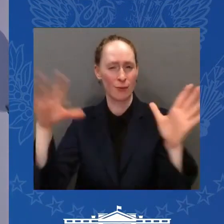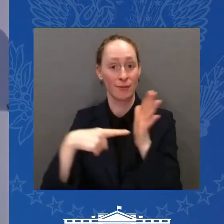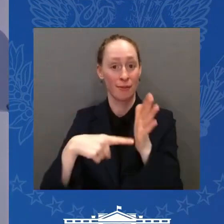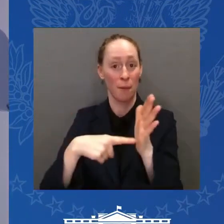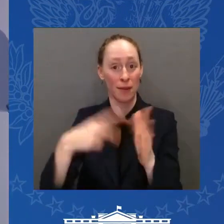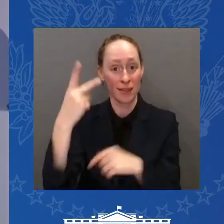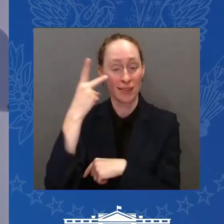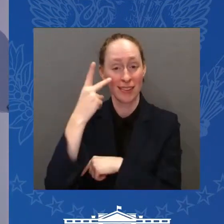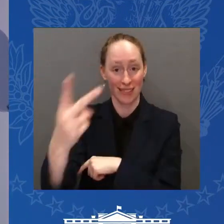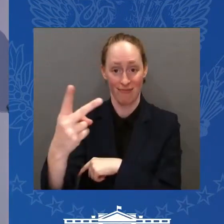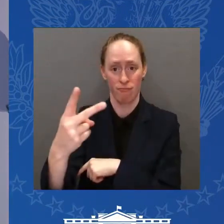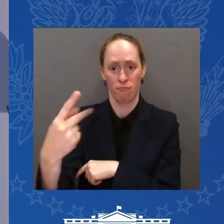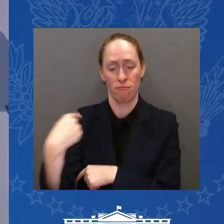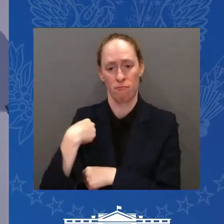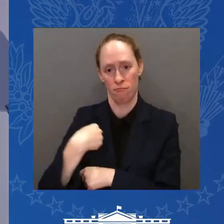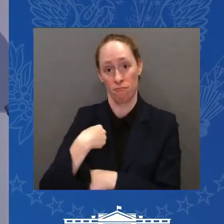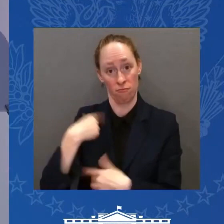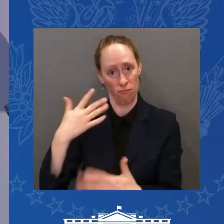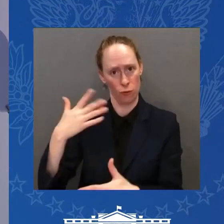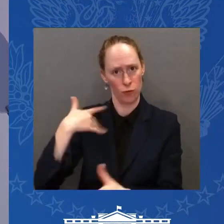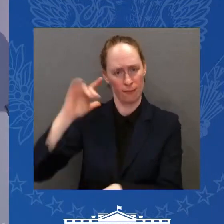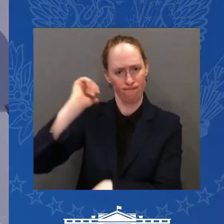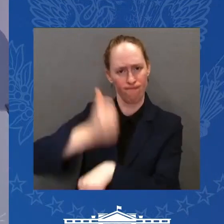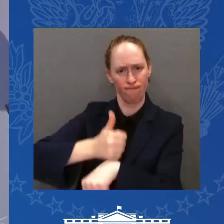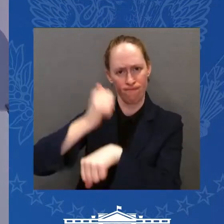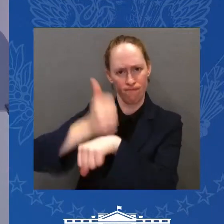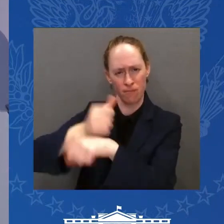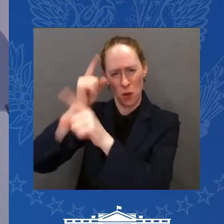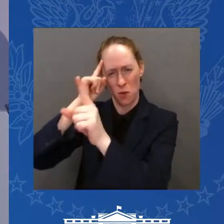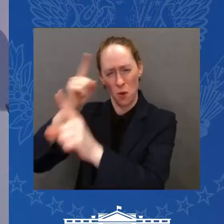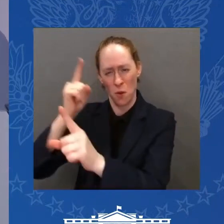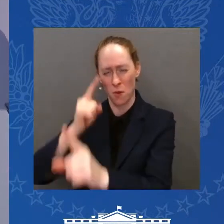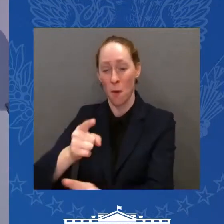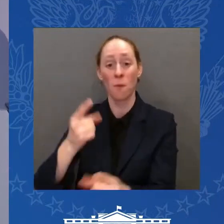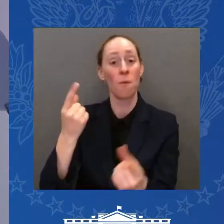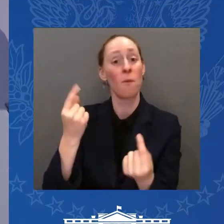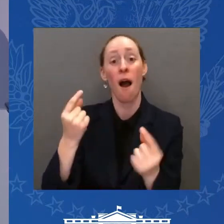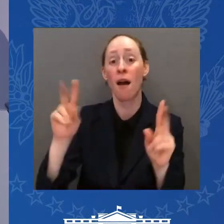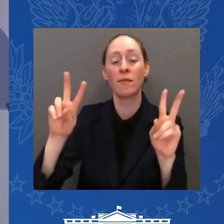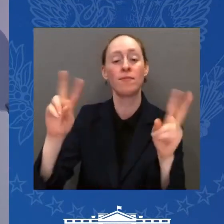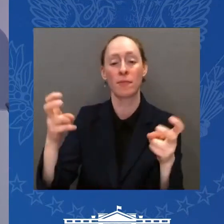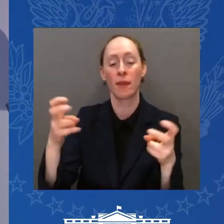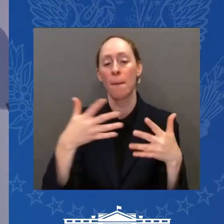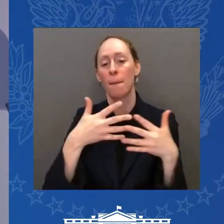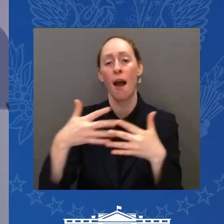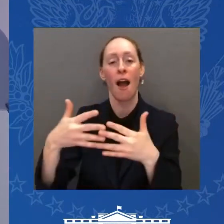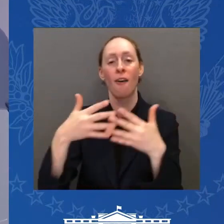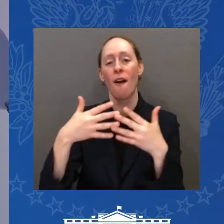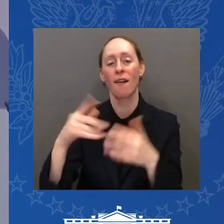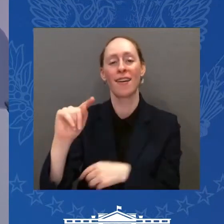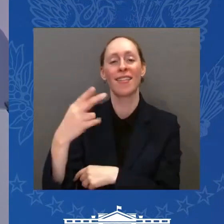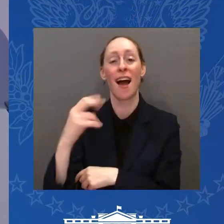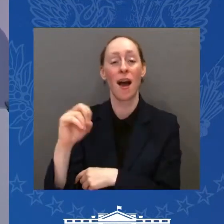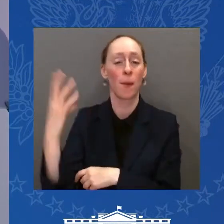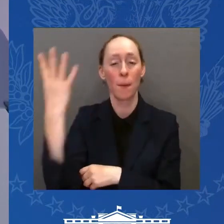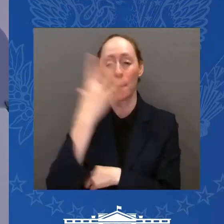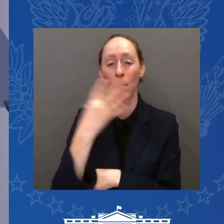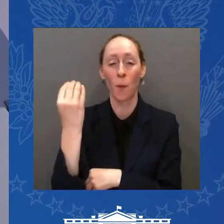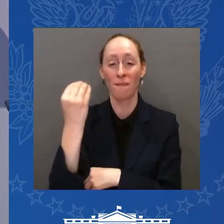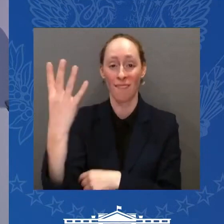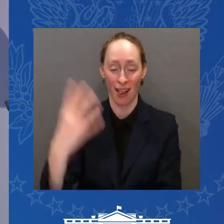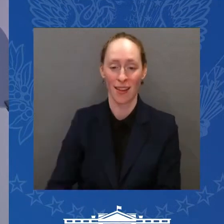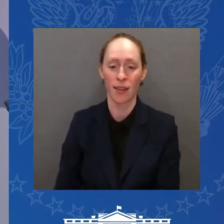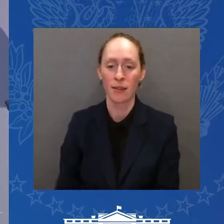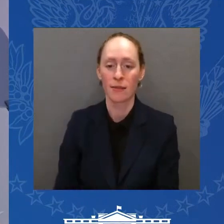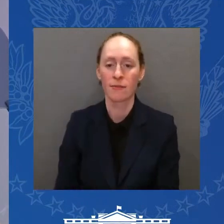it America the Beautiful, and it's a nationwide campaign to protect and conserve by 2030 at least 30%